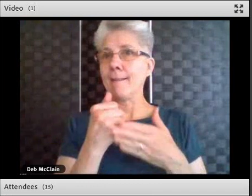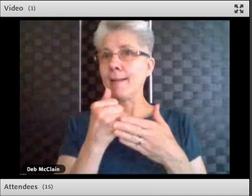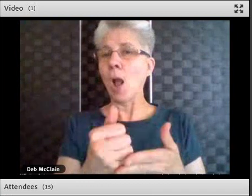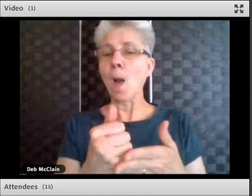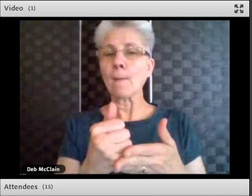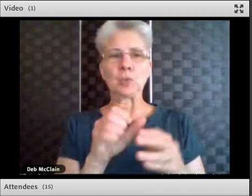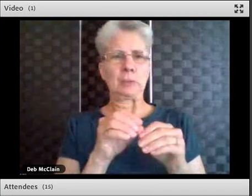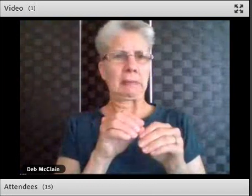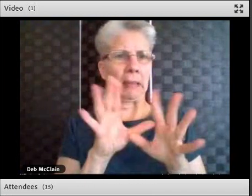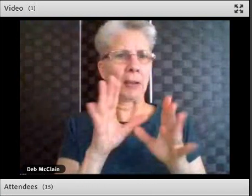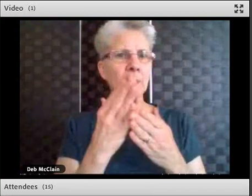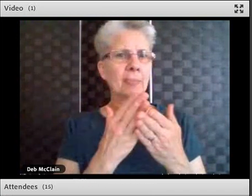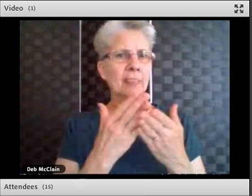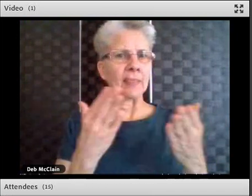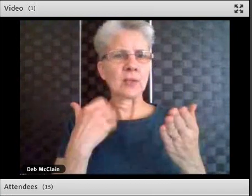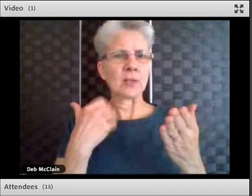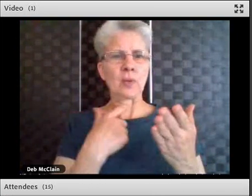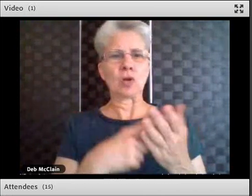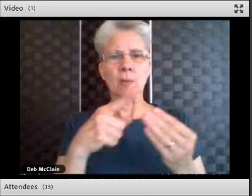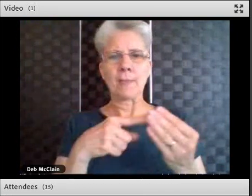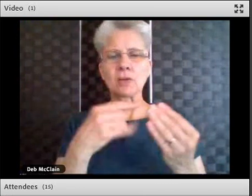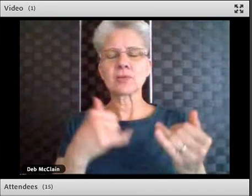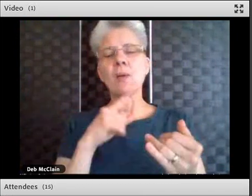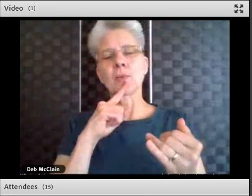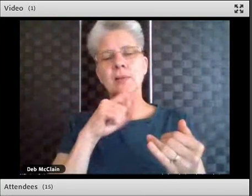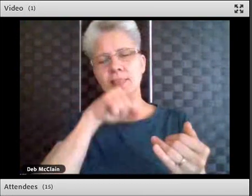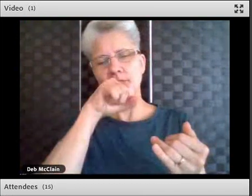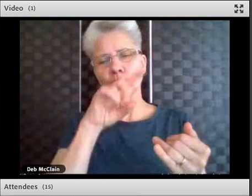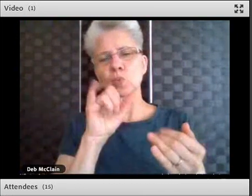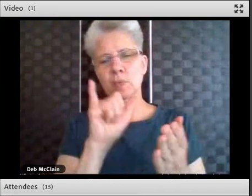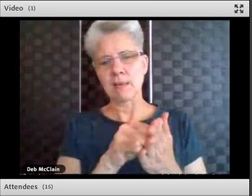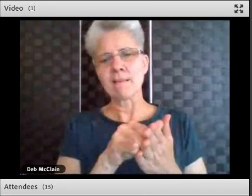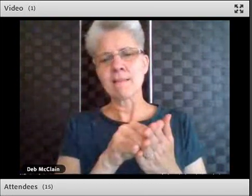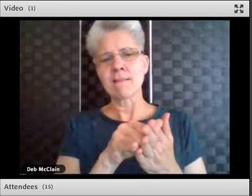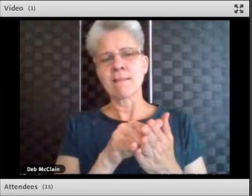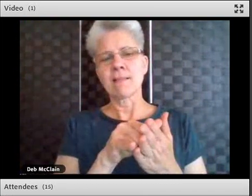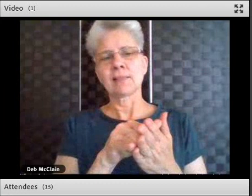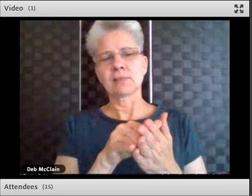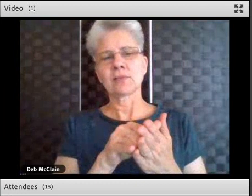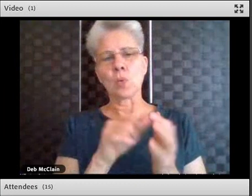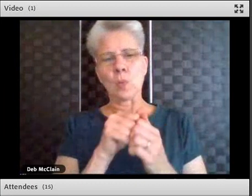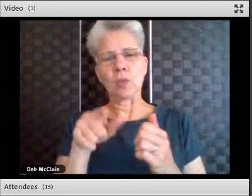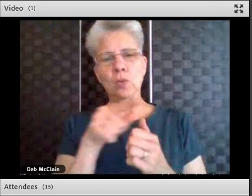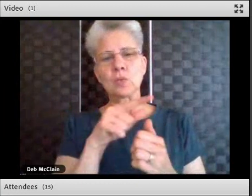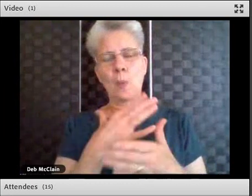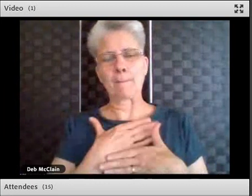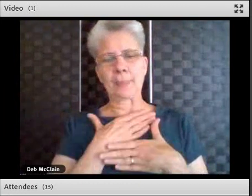you clarify some things that we've talked about today. I would love to be able to do that with you.